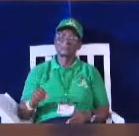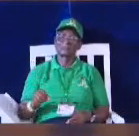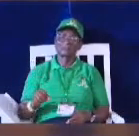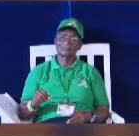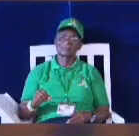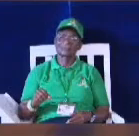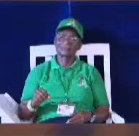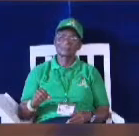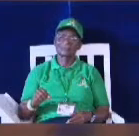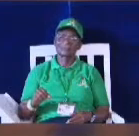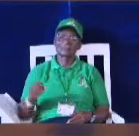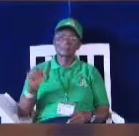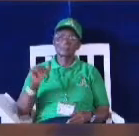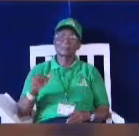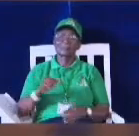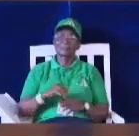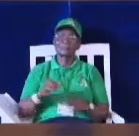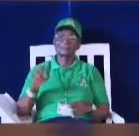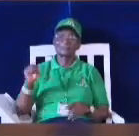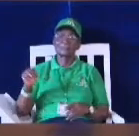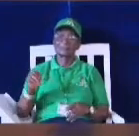Mr. Testimony.